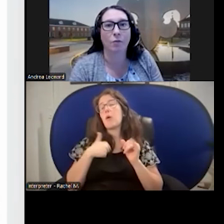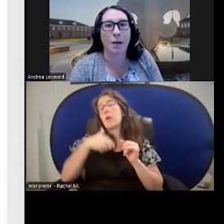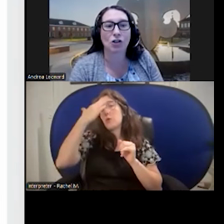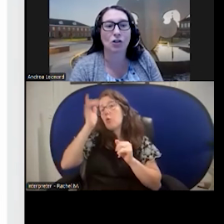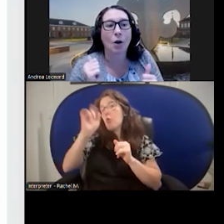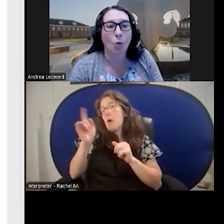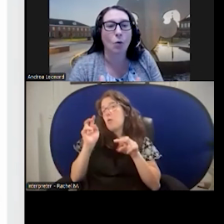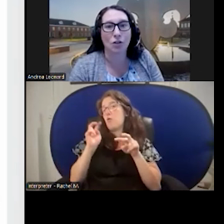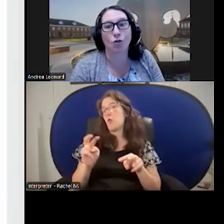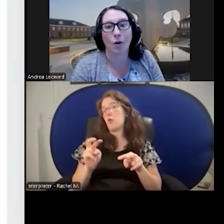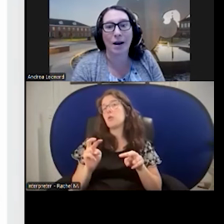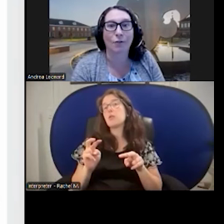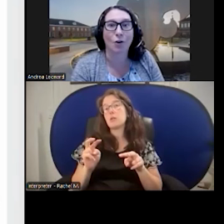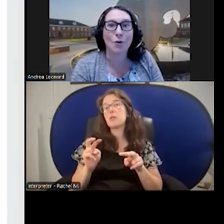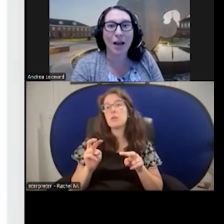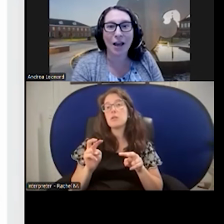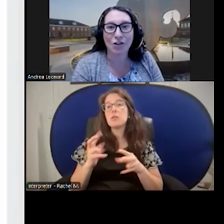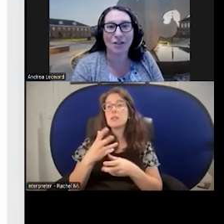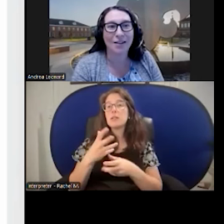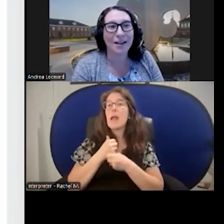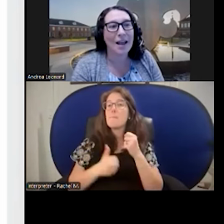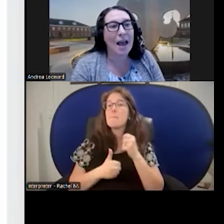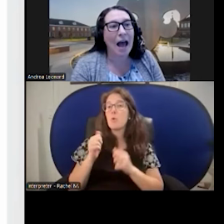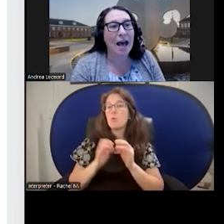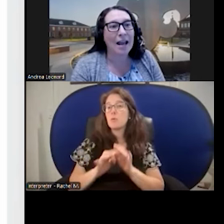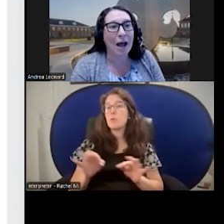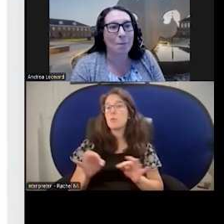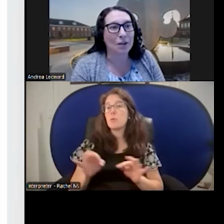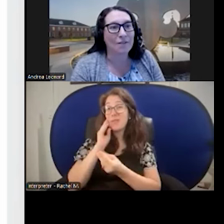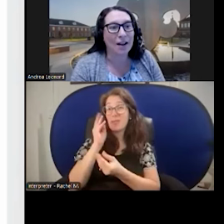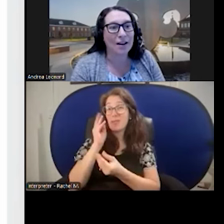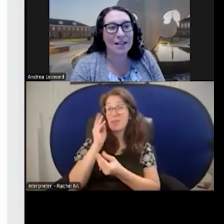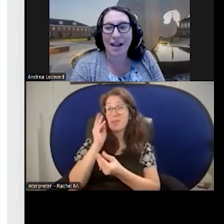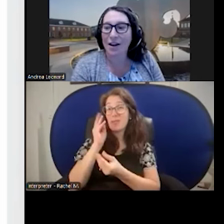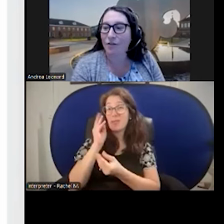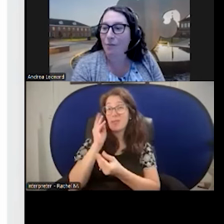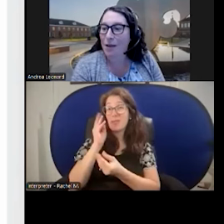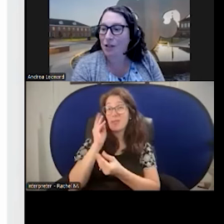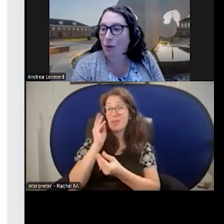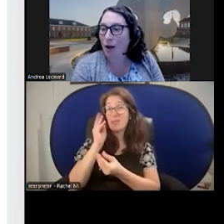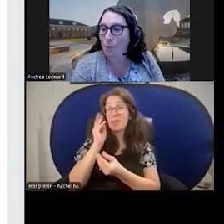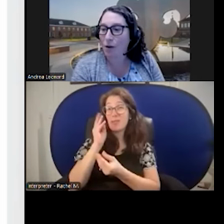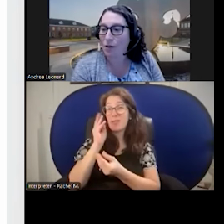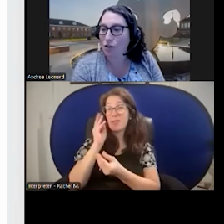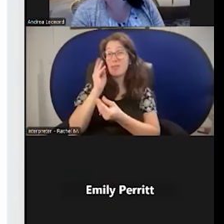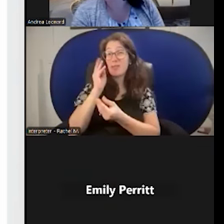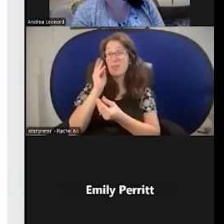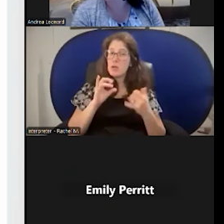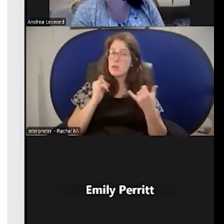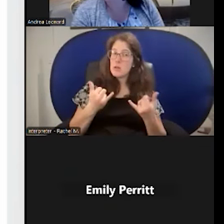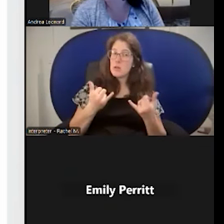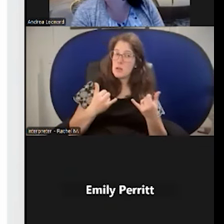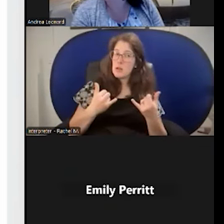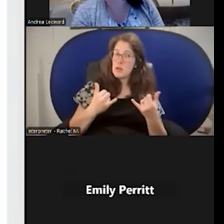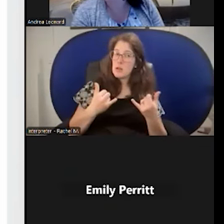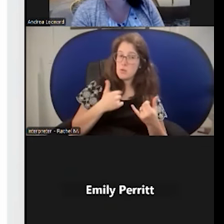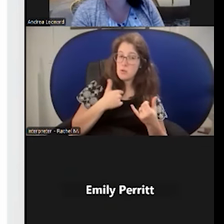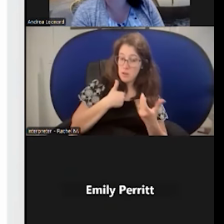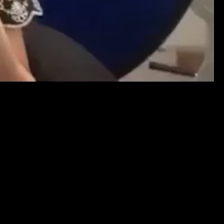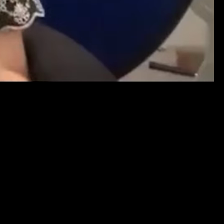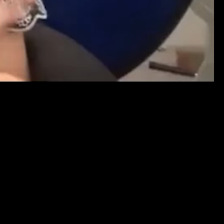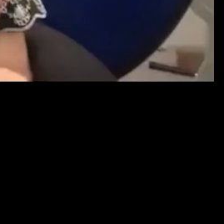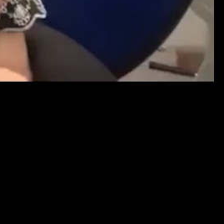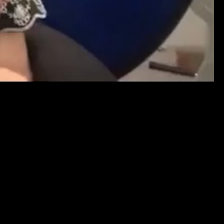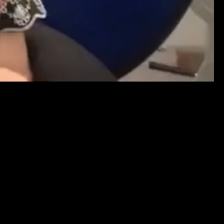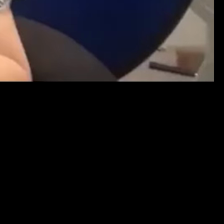important information, which is great for communication. And I believe that is the end for me. So I'm going to turn this over to, I